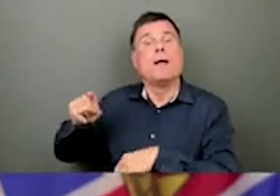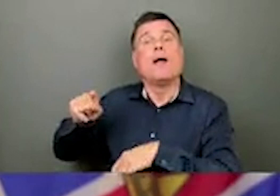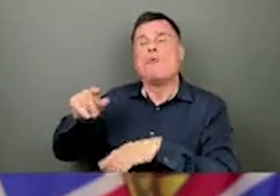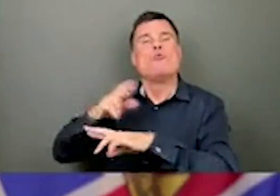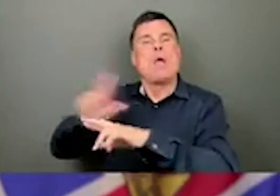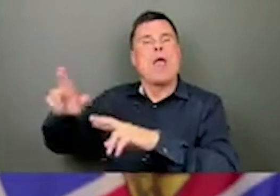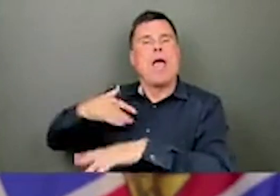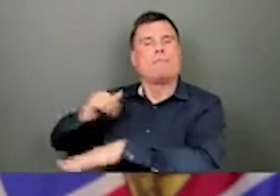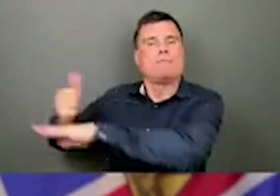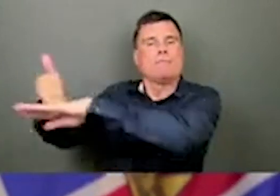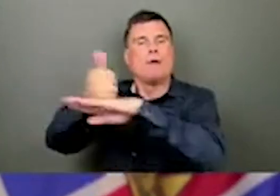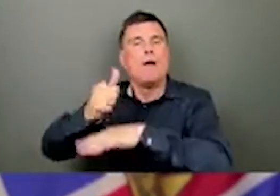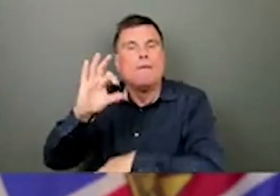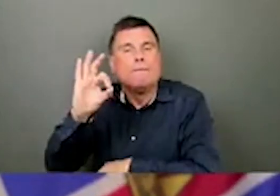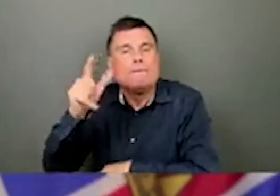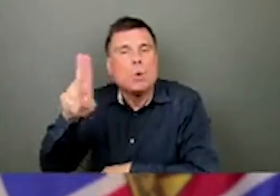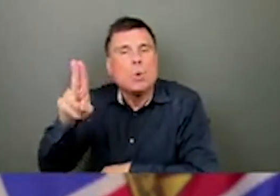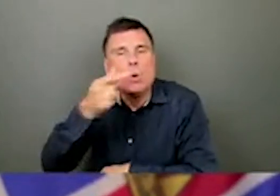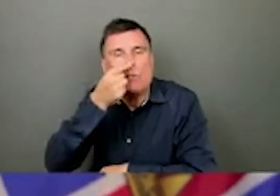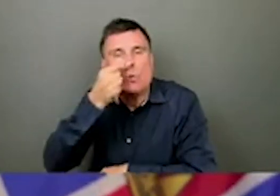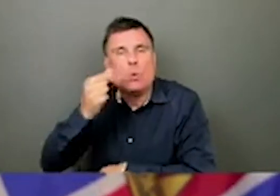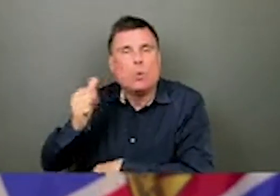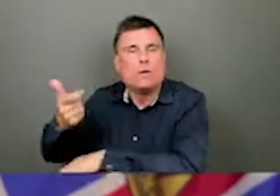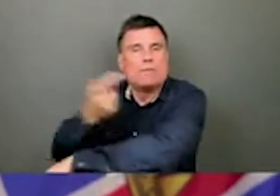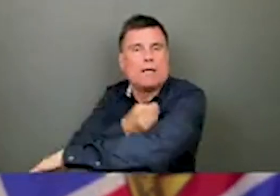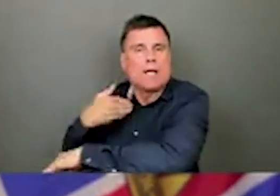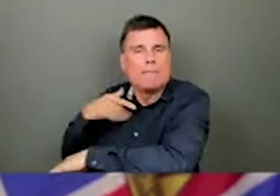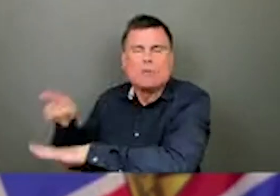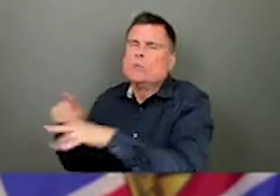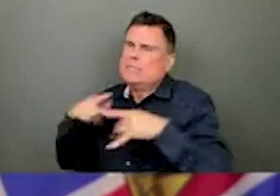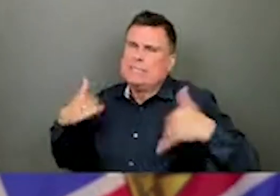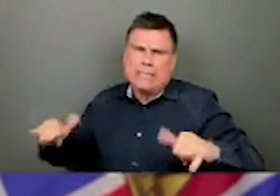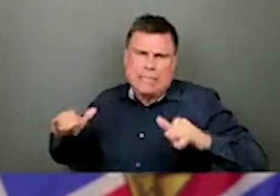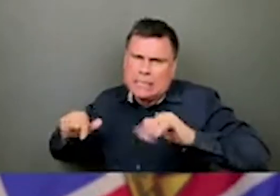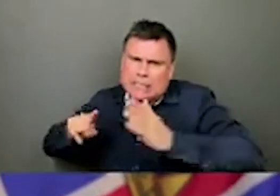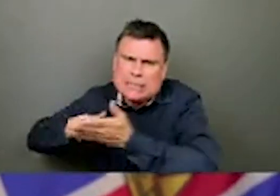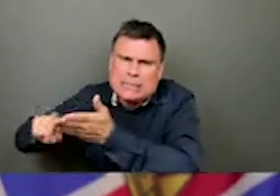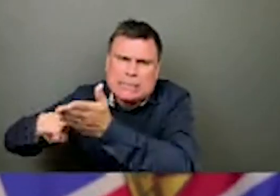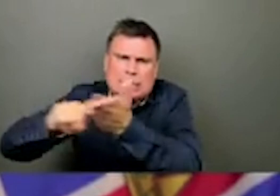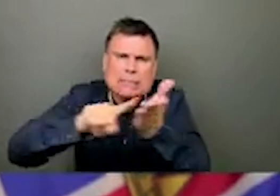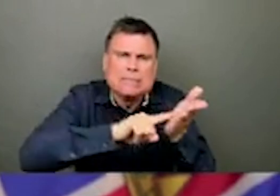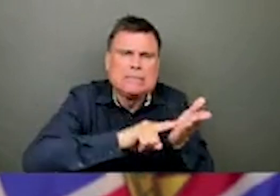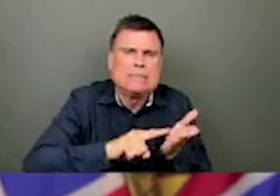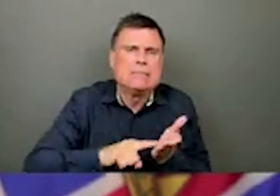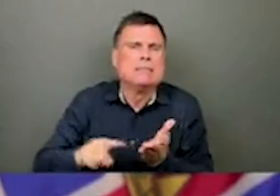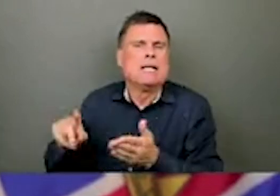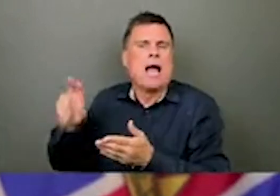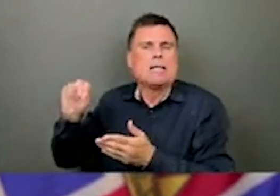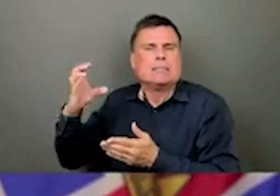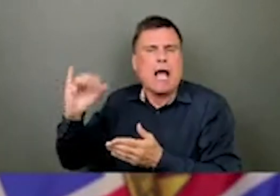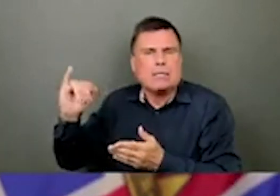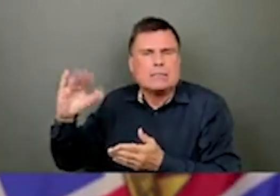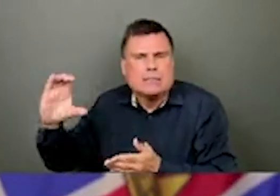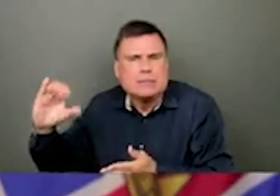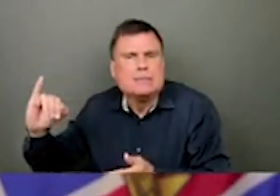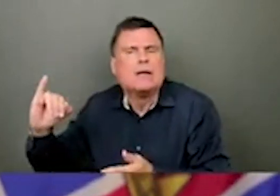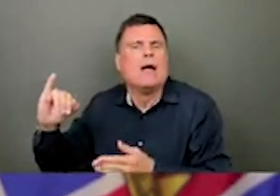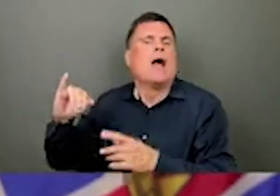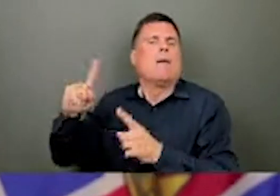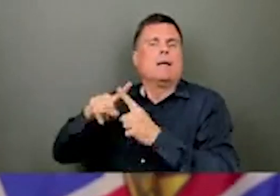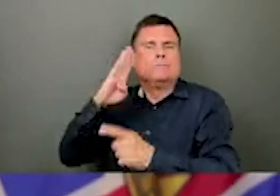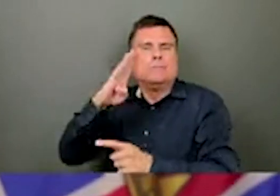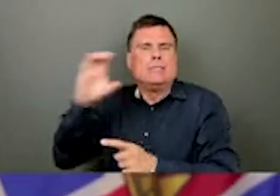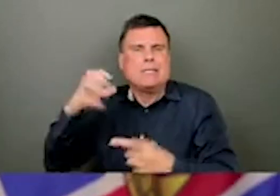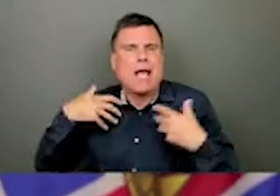BC Immunization Committee are looking at it, and we'll be coming up with our recommendations around the best options and the best timing in